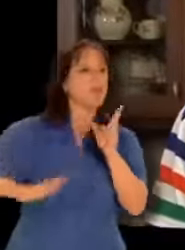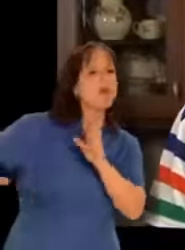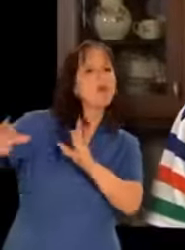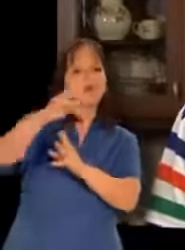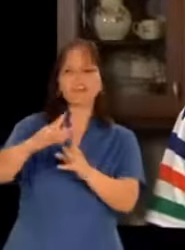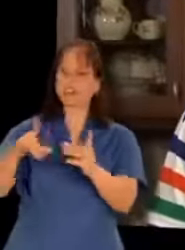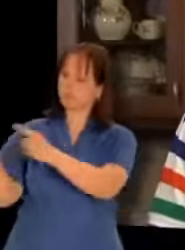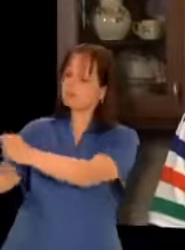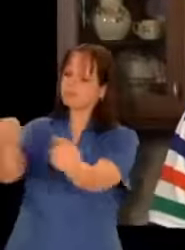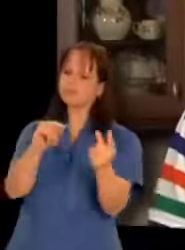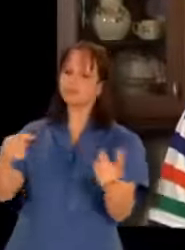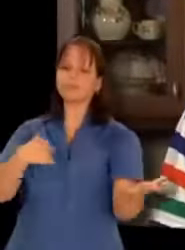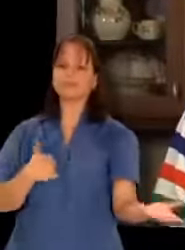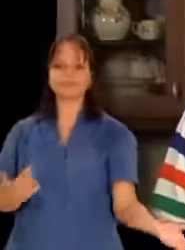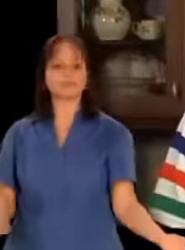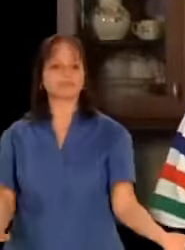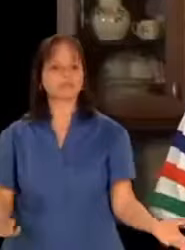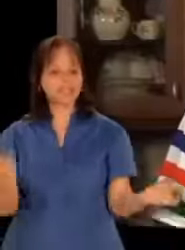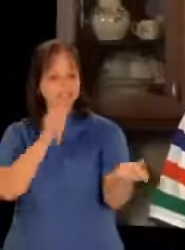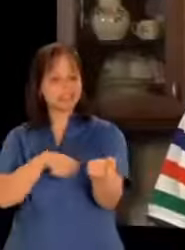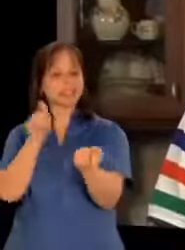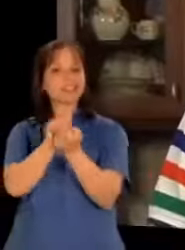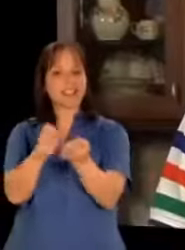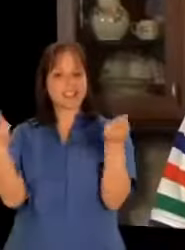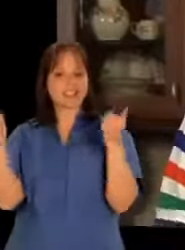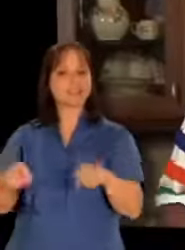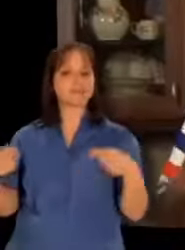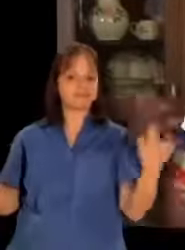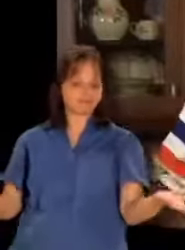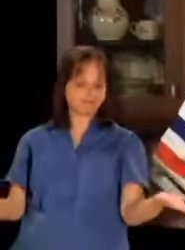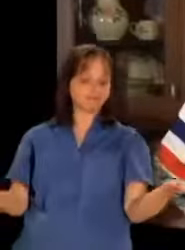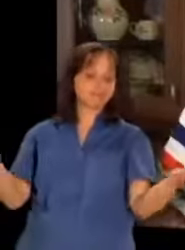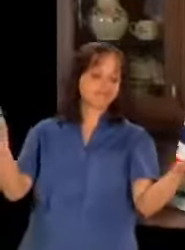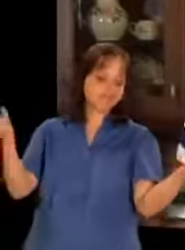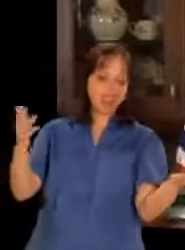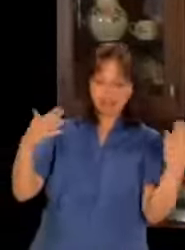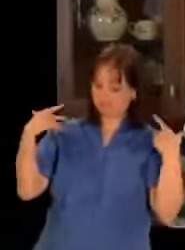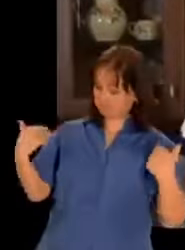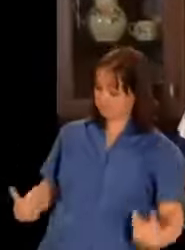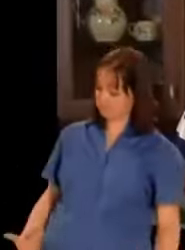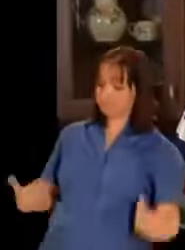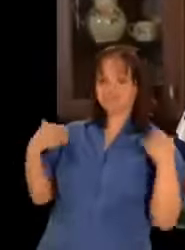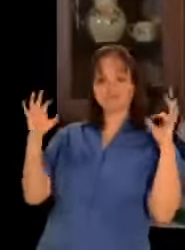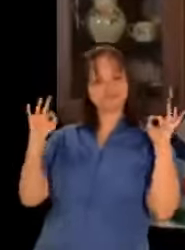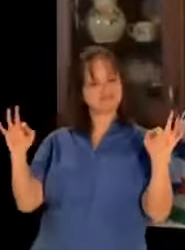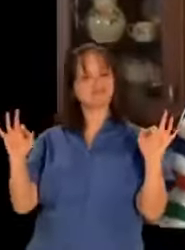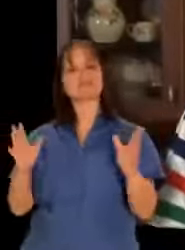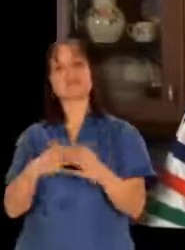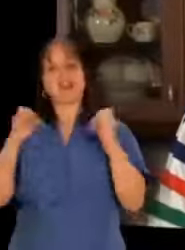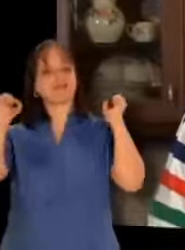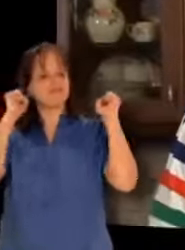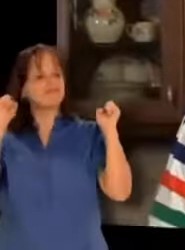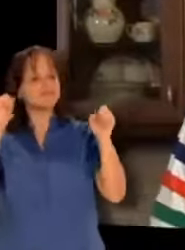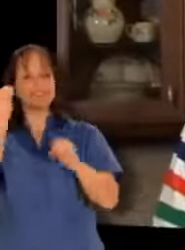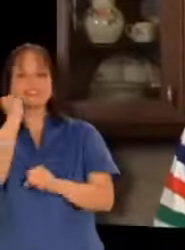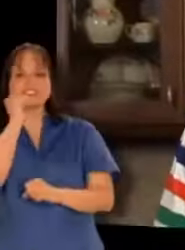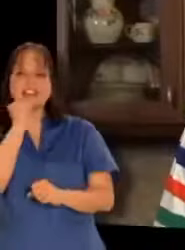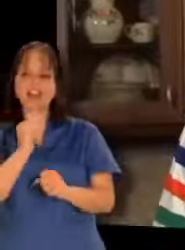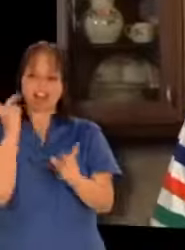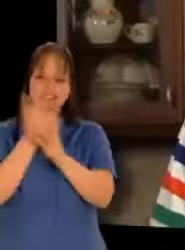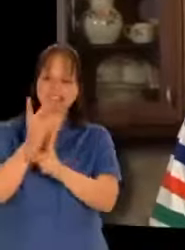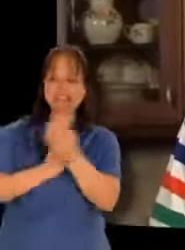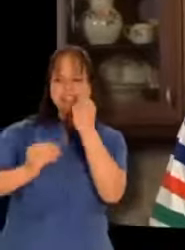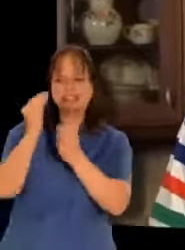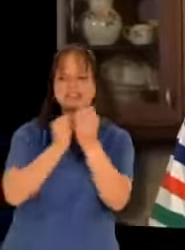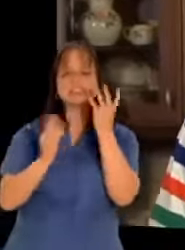and help spread the word. And that's exactly what happened here. Now, I'm in pretty good shape. I work out daily. I watch what